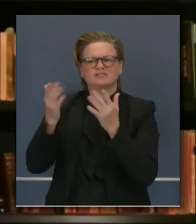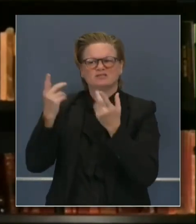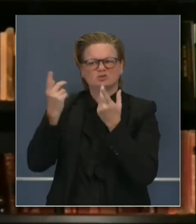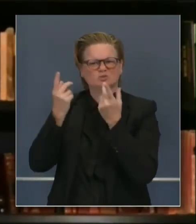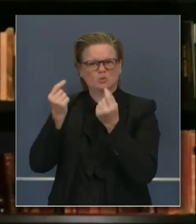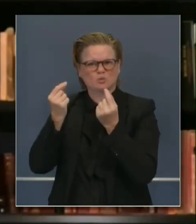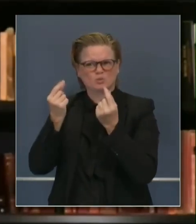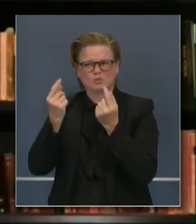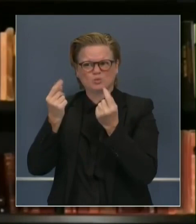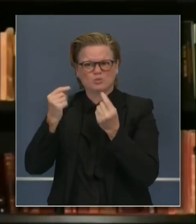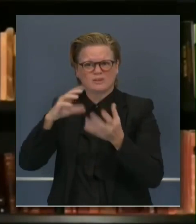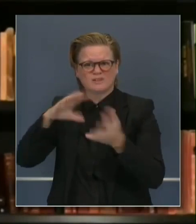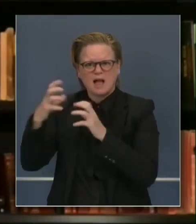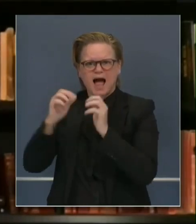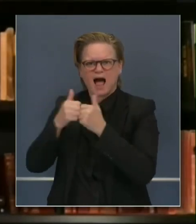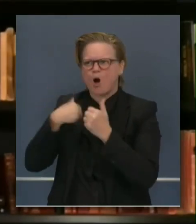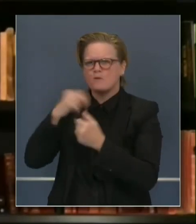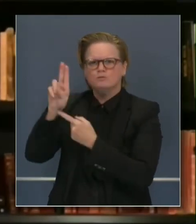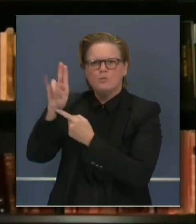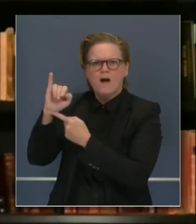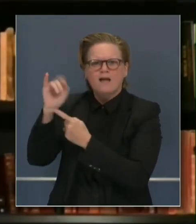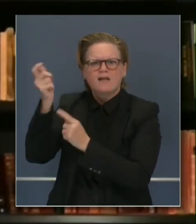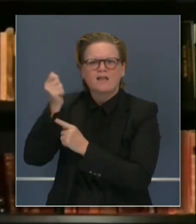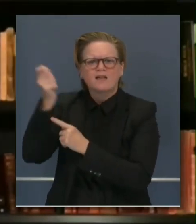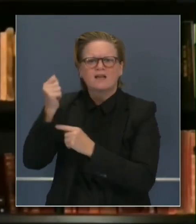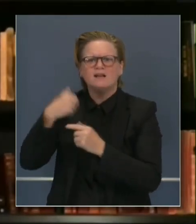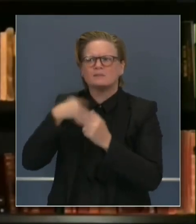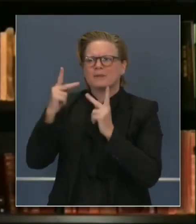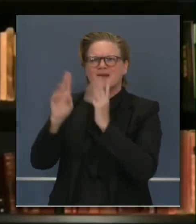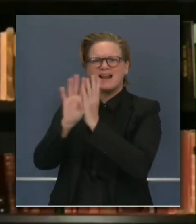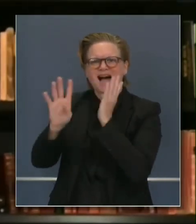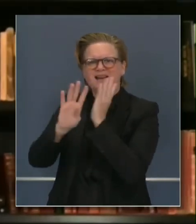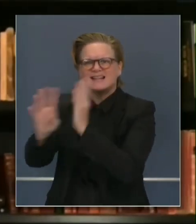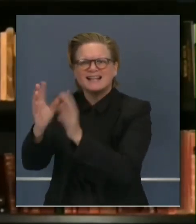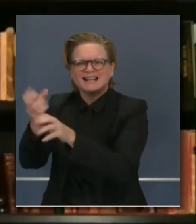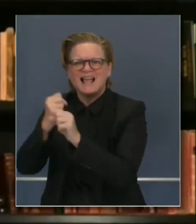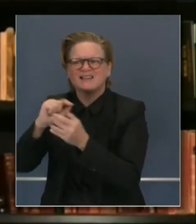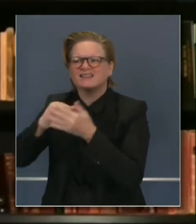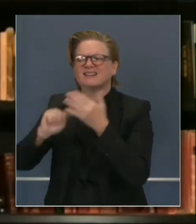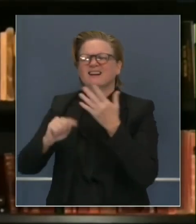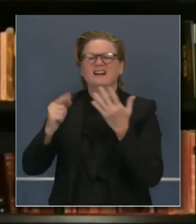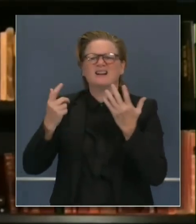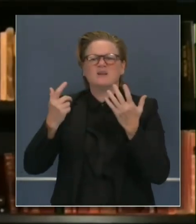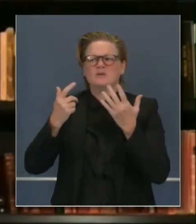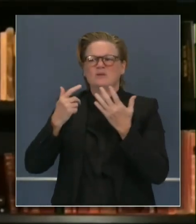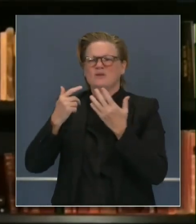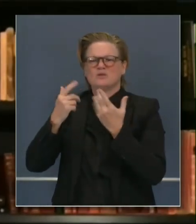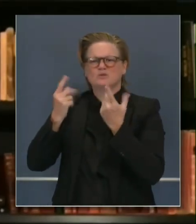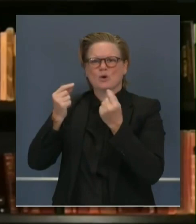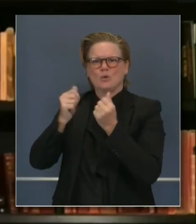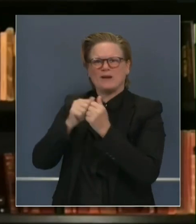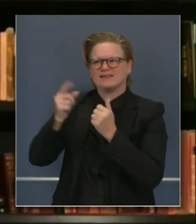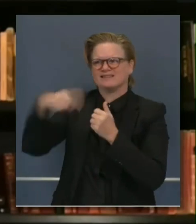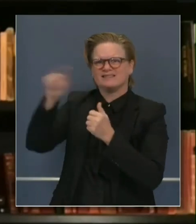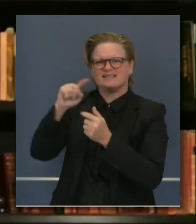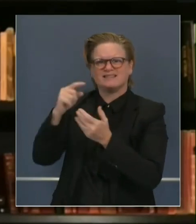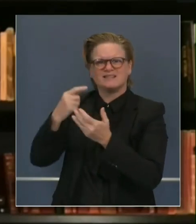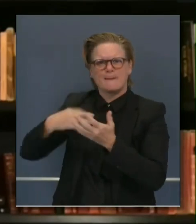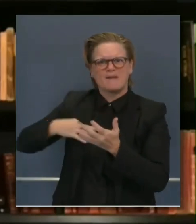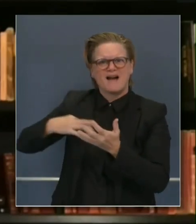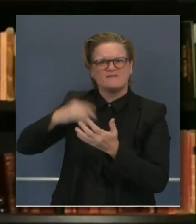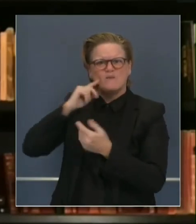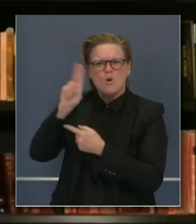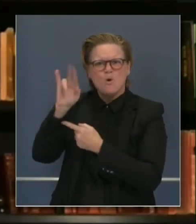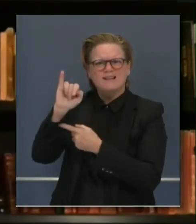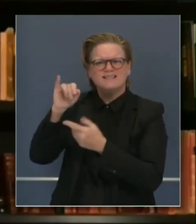There are people still waiting for money. Claims are going up. What are you going to do to make sure that these people who may lose their jobs once